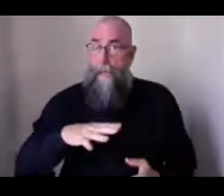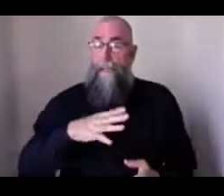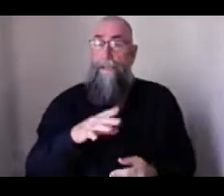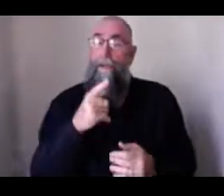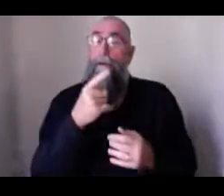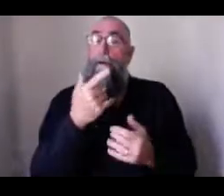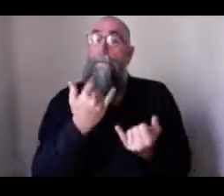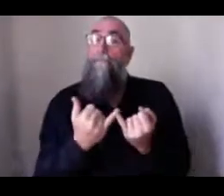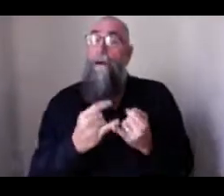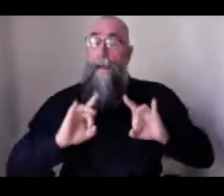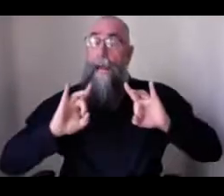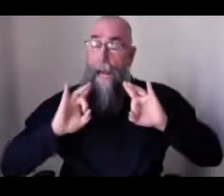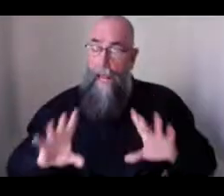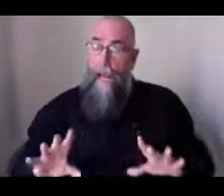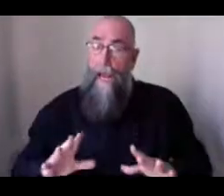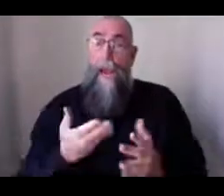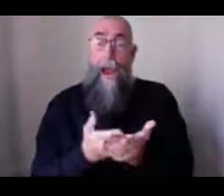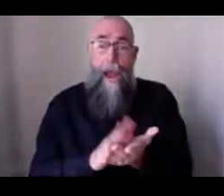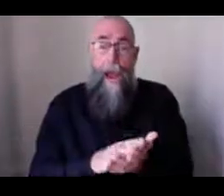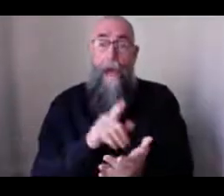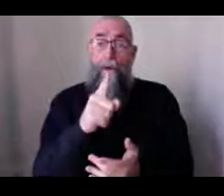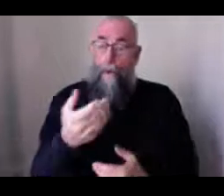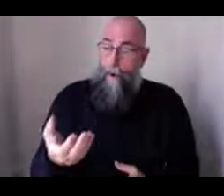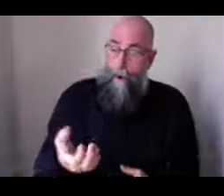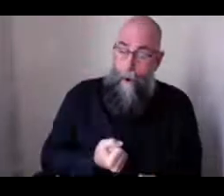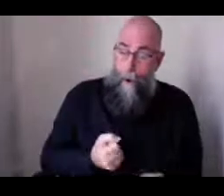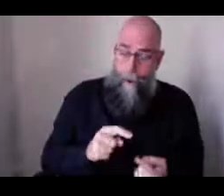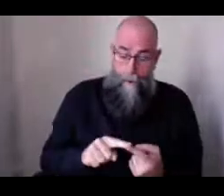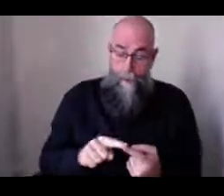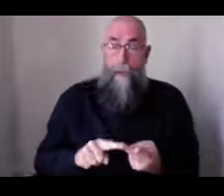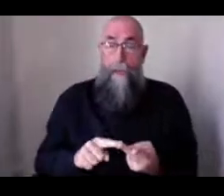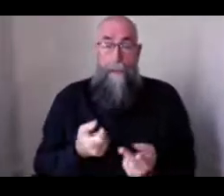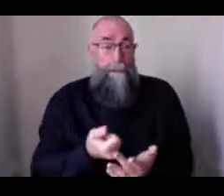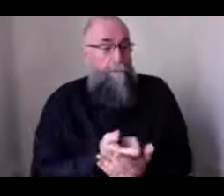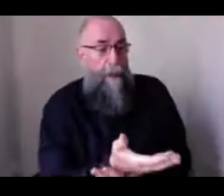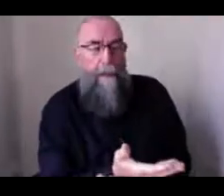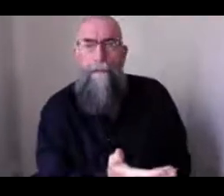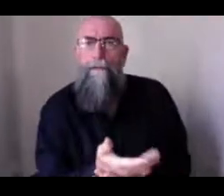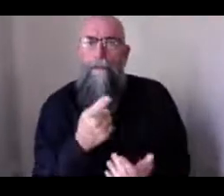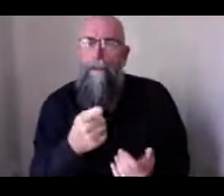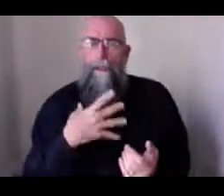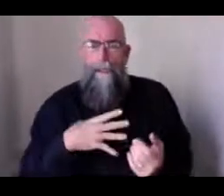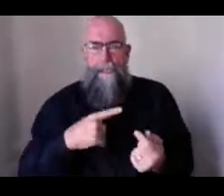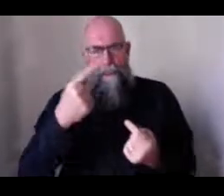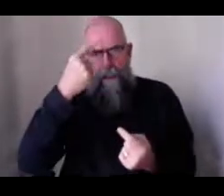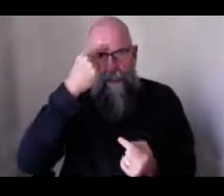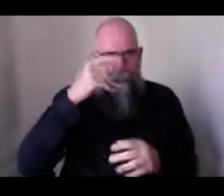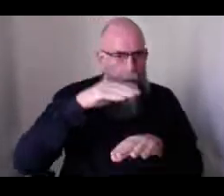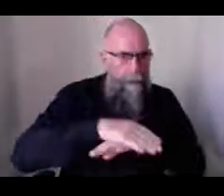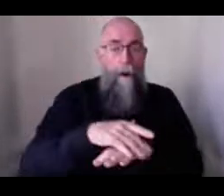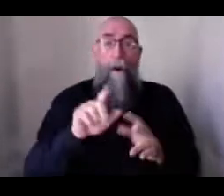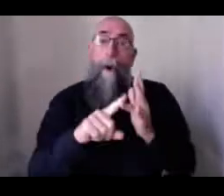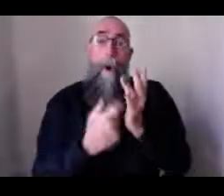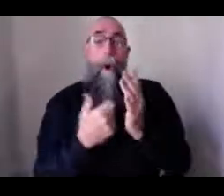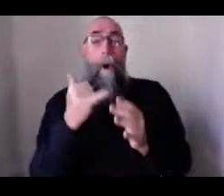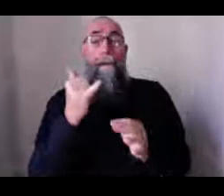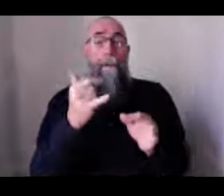your income and your expenses are going to be. Also, how much confirmed income you have. Create New South